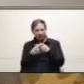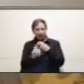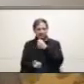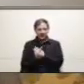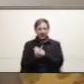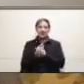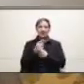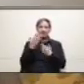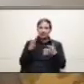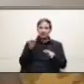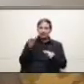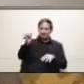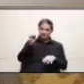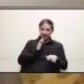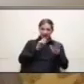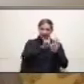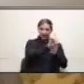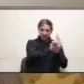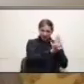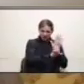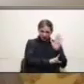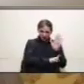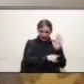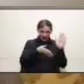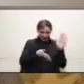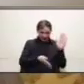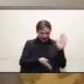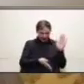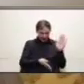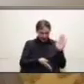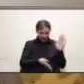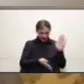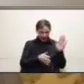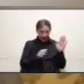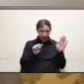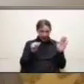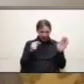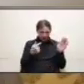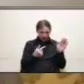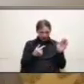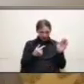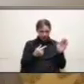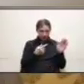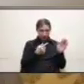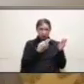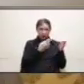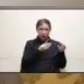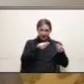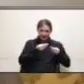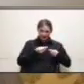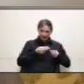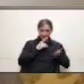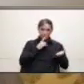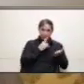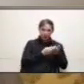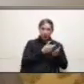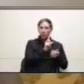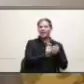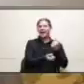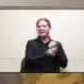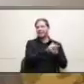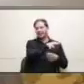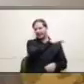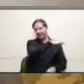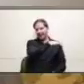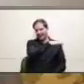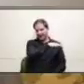that, they came here in the legislature, the AG, to give me the report on what transpired. So